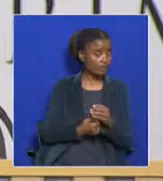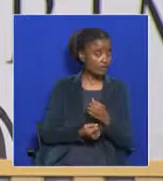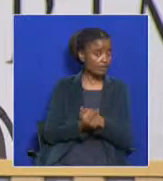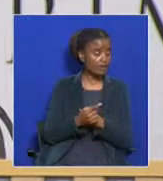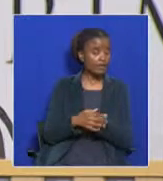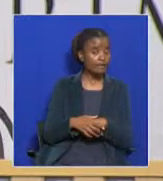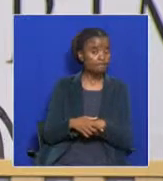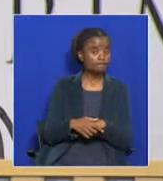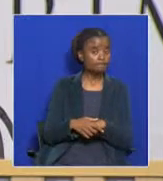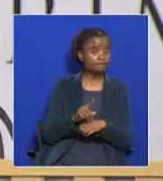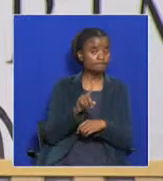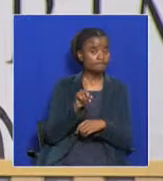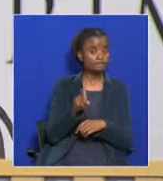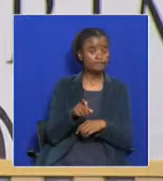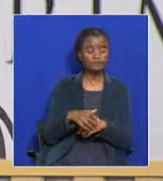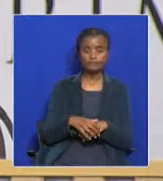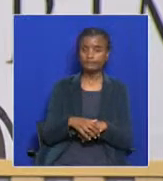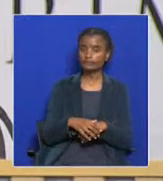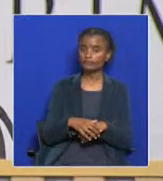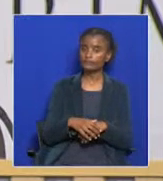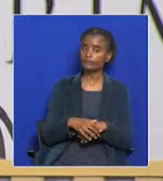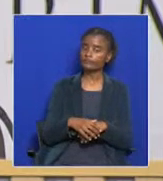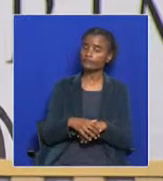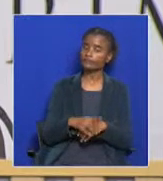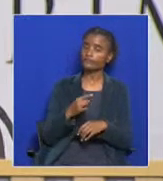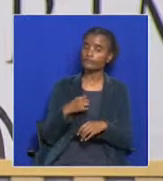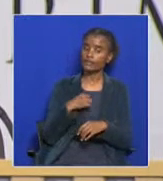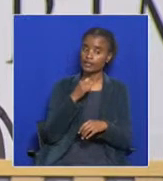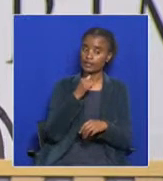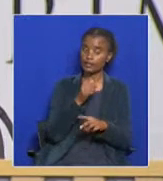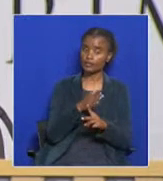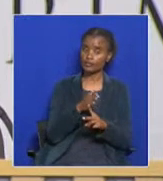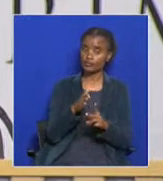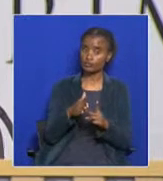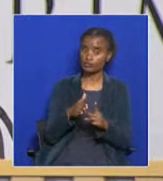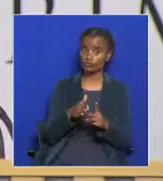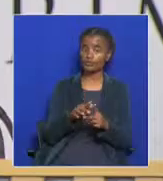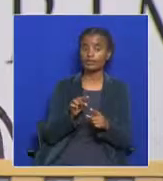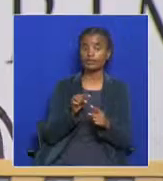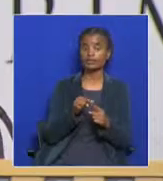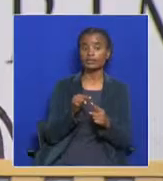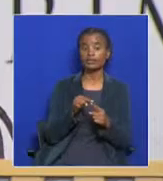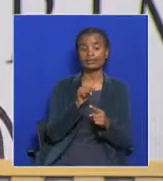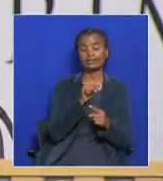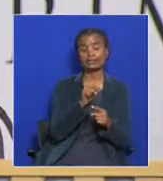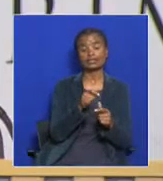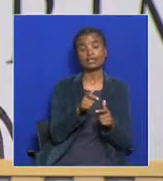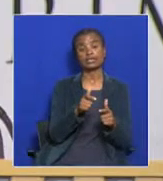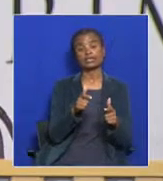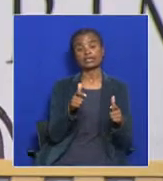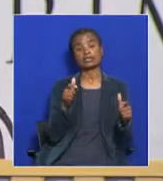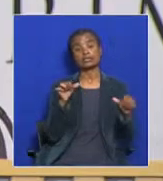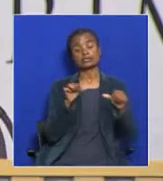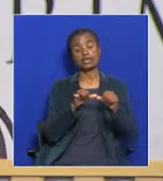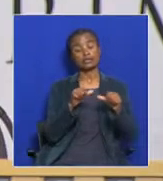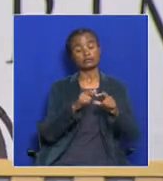Can I answer that in two parts, Chair? The volume of this made me consider the risk factor attached to it, the magnitude of